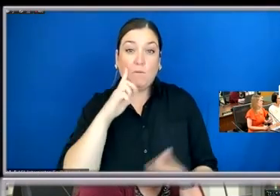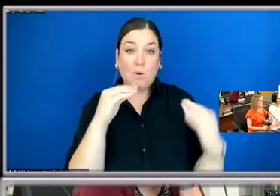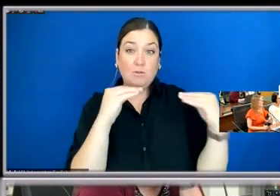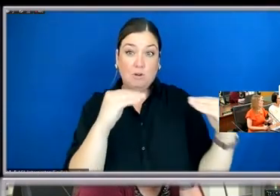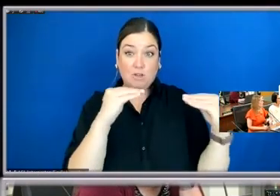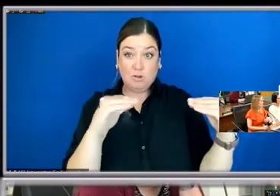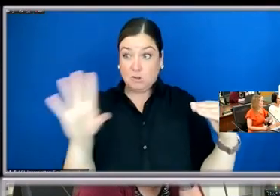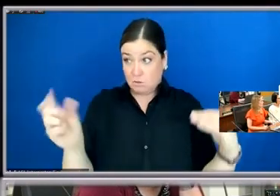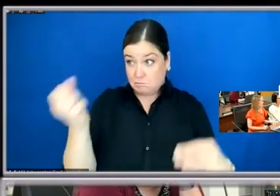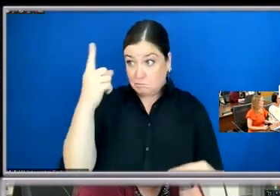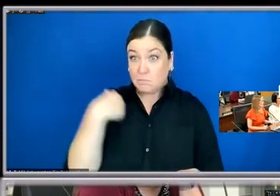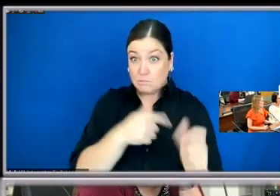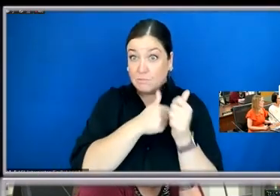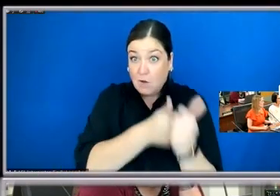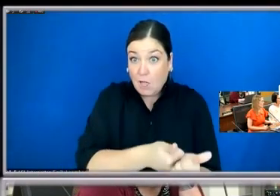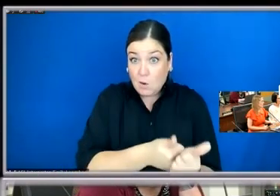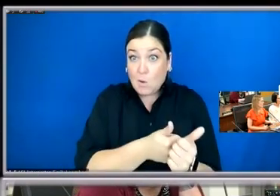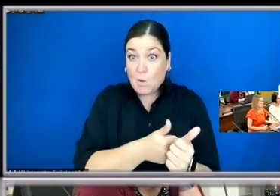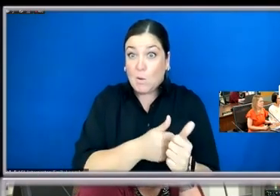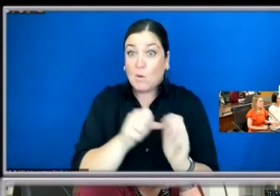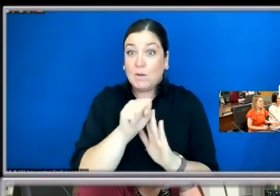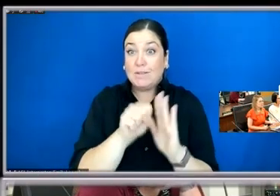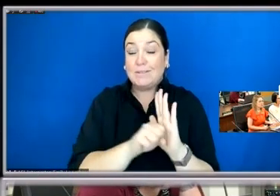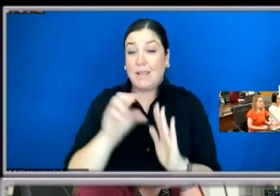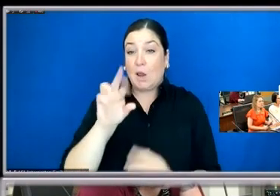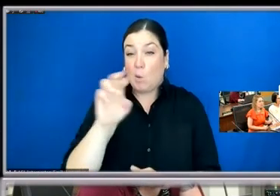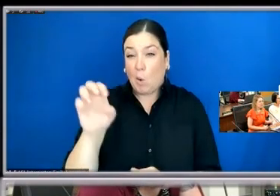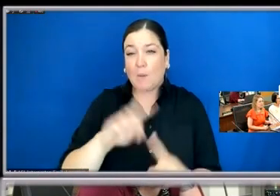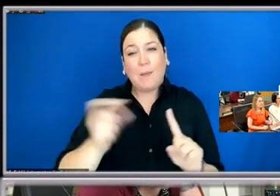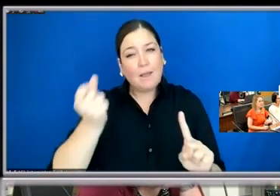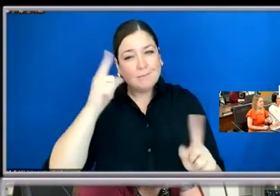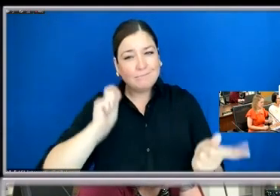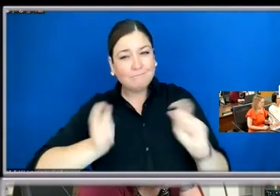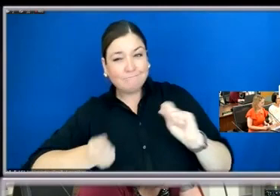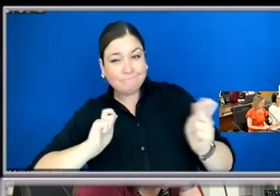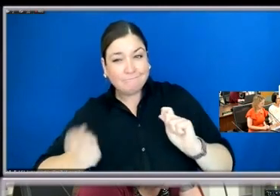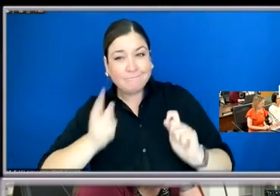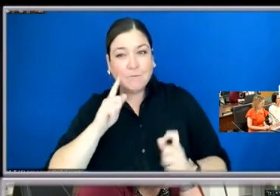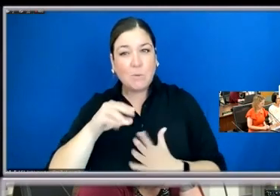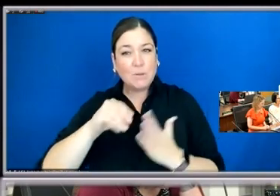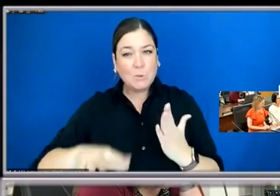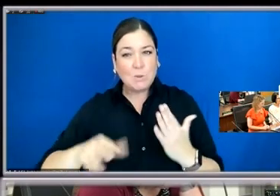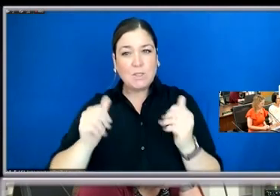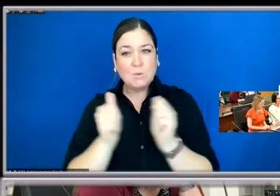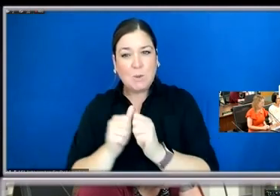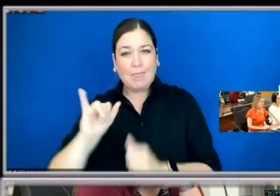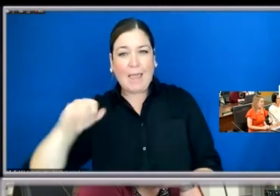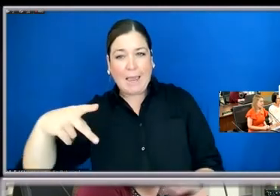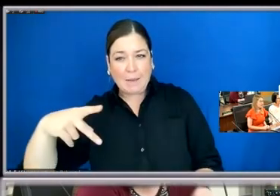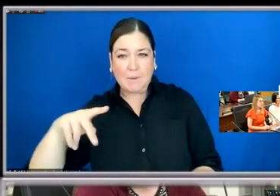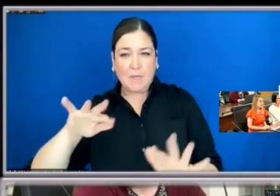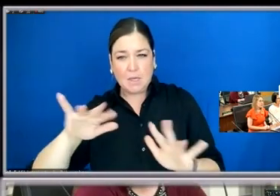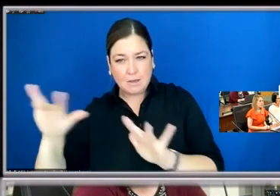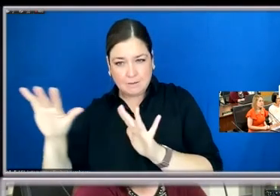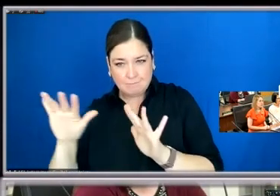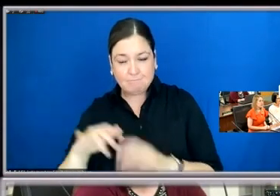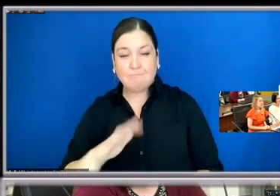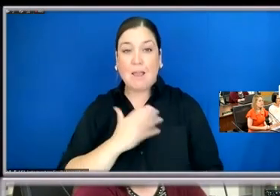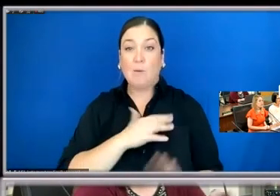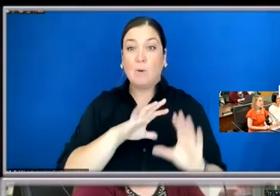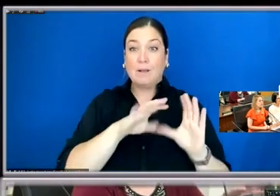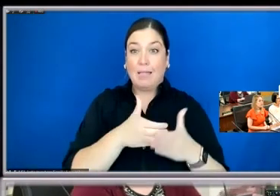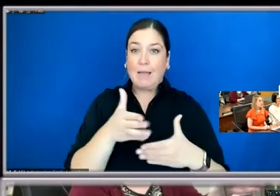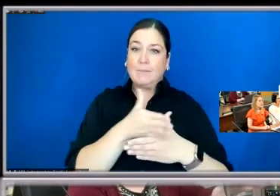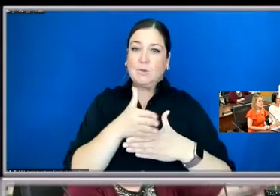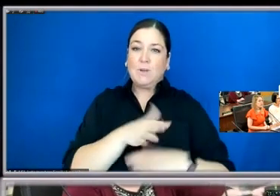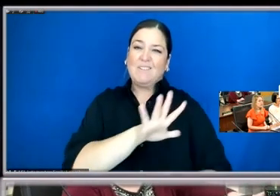the Utah State Core, but we obviously have to make adaptations for our students who have IEPs and things of that nature. Our class sizes are between